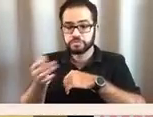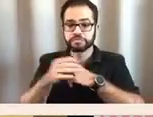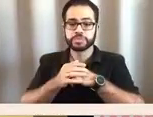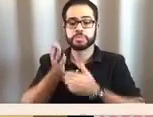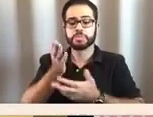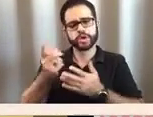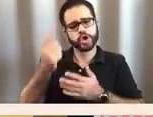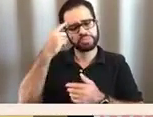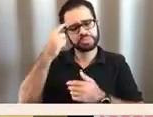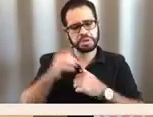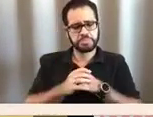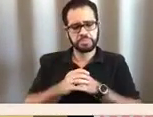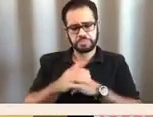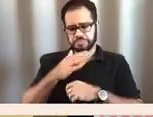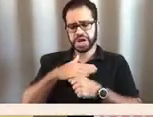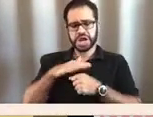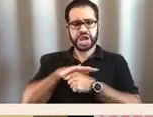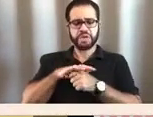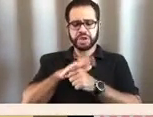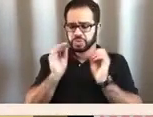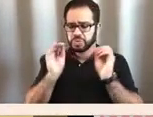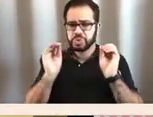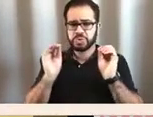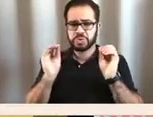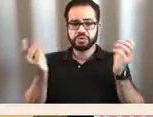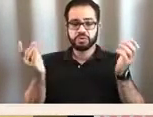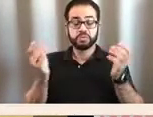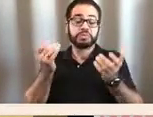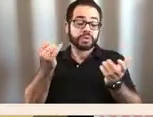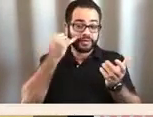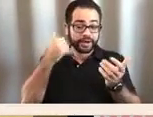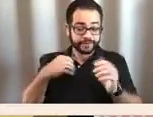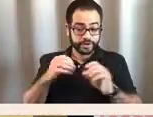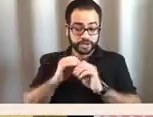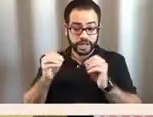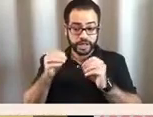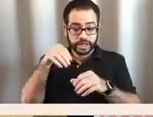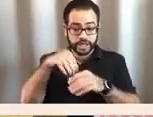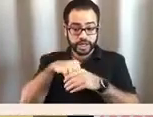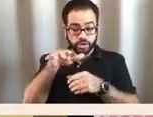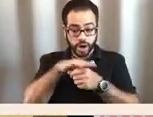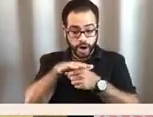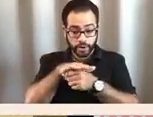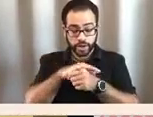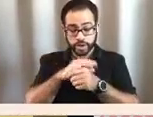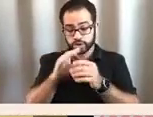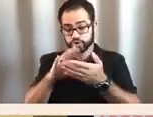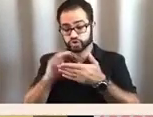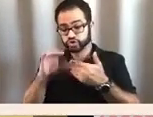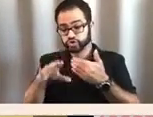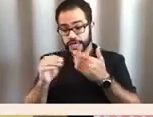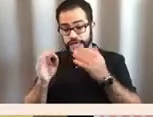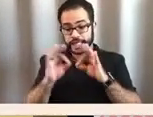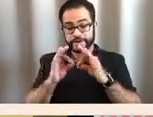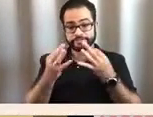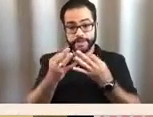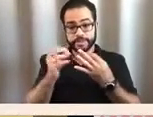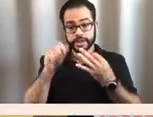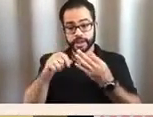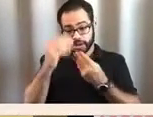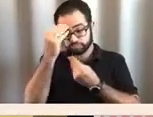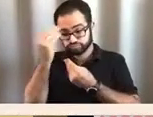thinking, there's nothing in my area. Well, if there's nothing in your area, students and families can certainly share